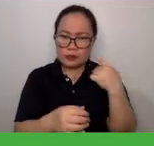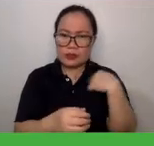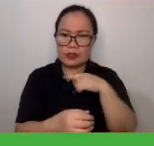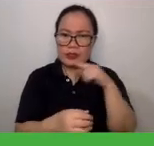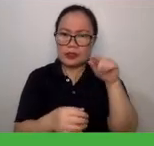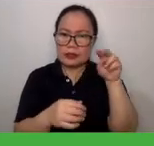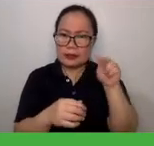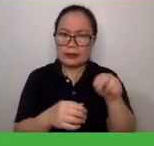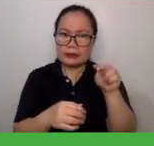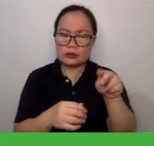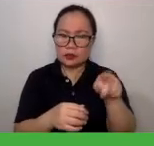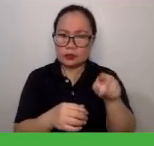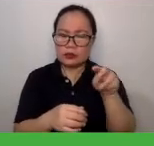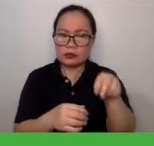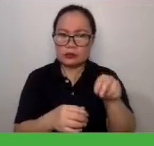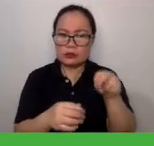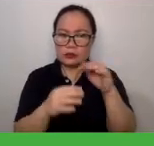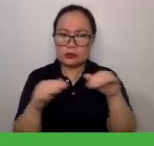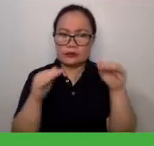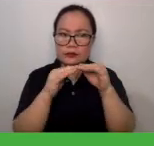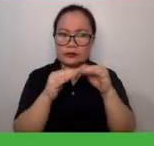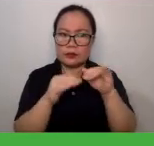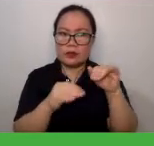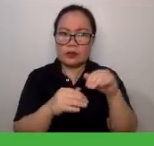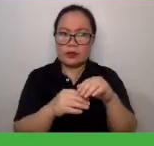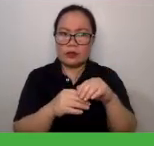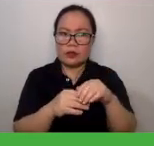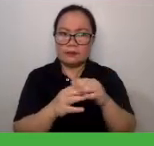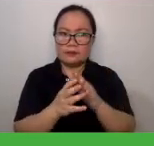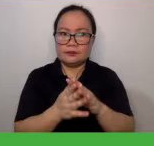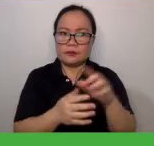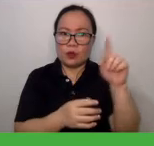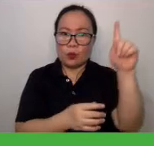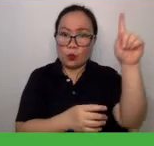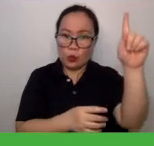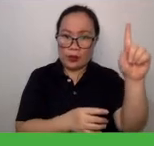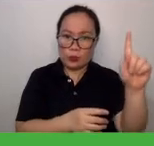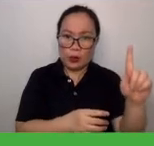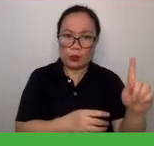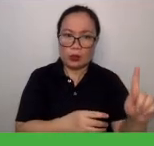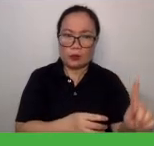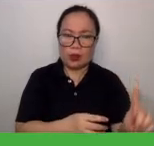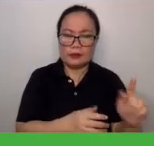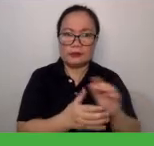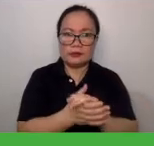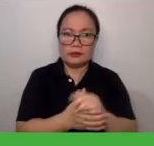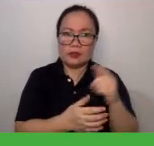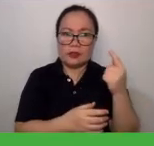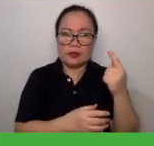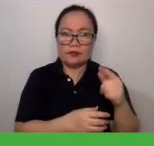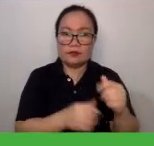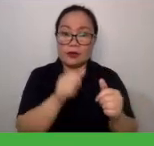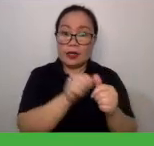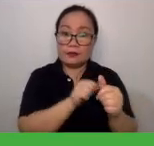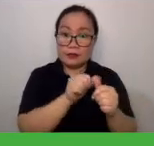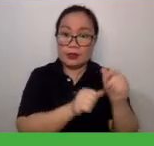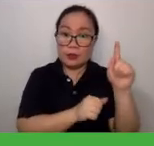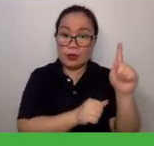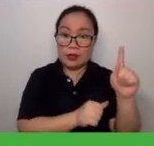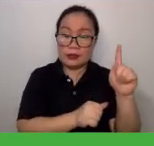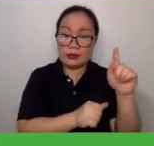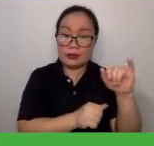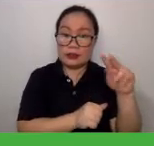the equivalence. Now, for 1 inch, lahat po ito ay 1. Okay? For every